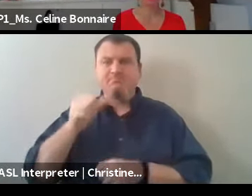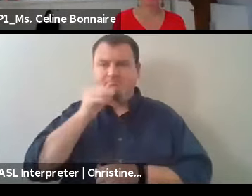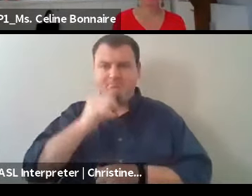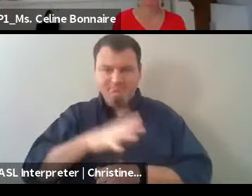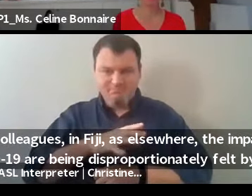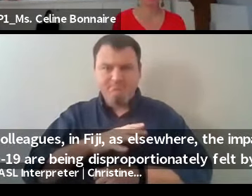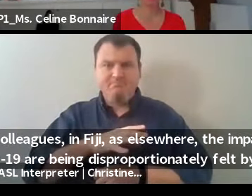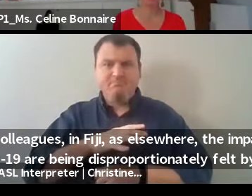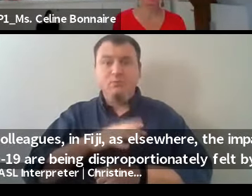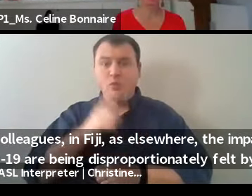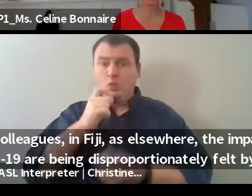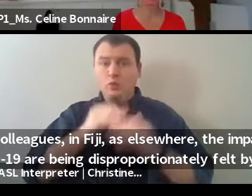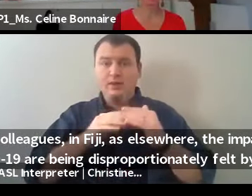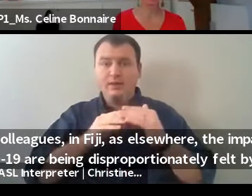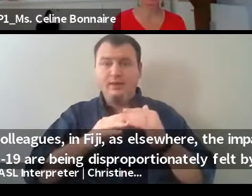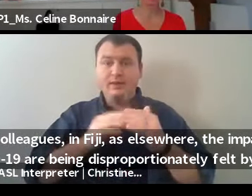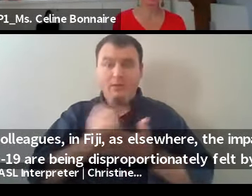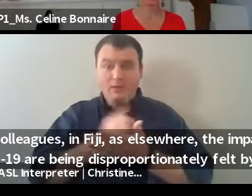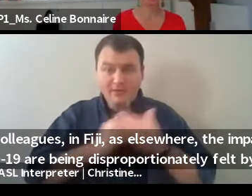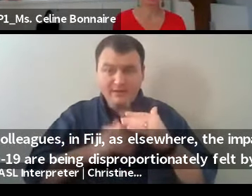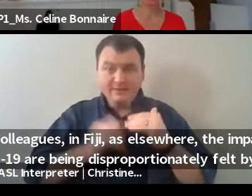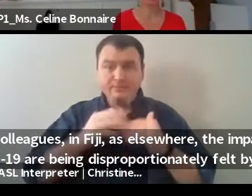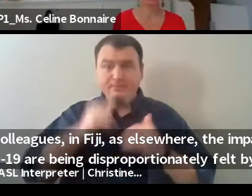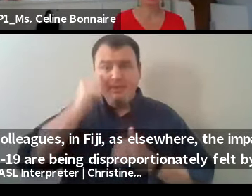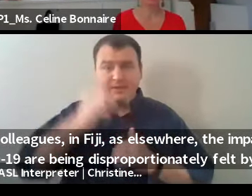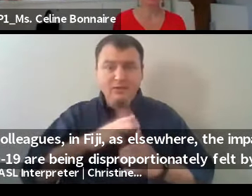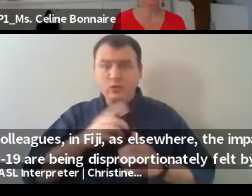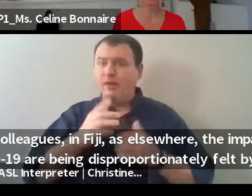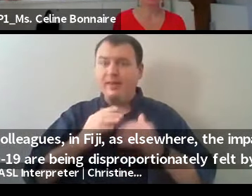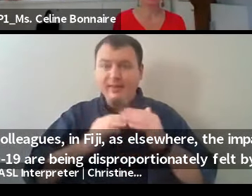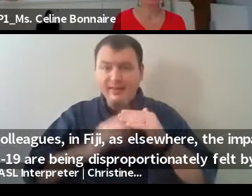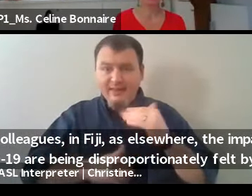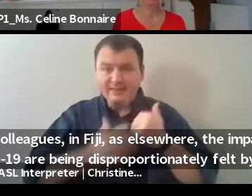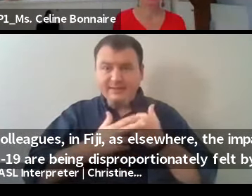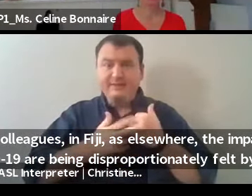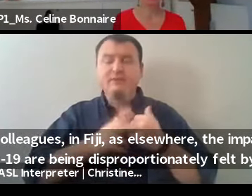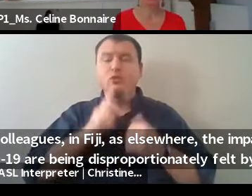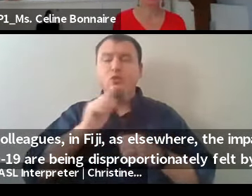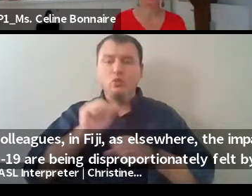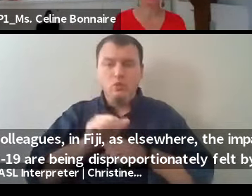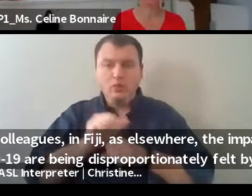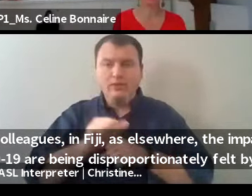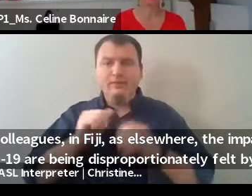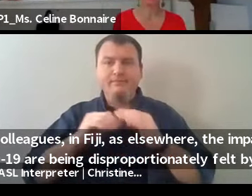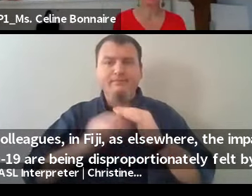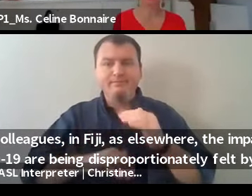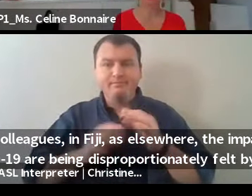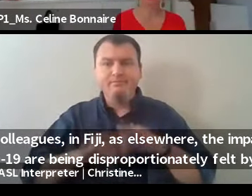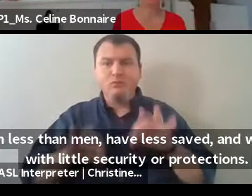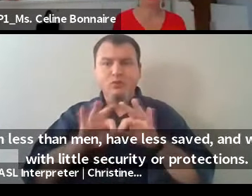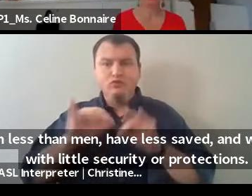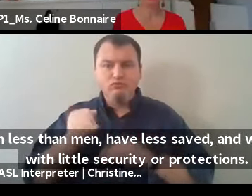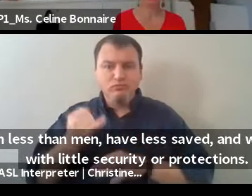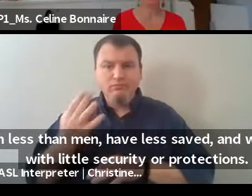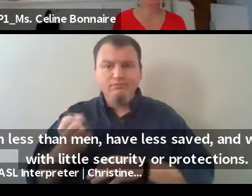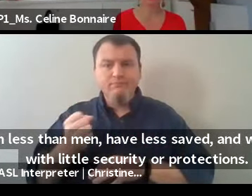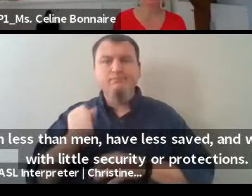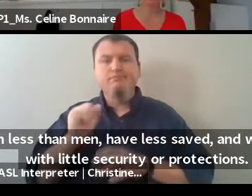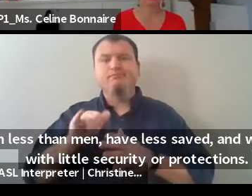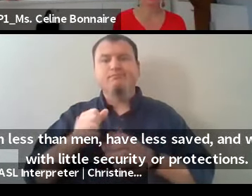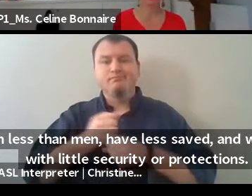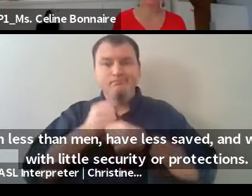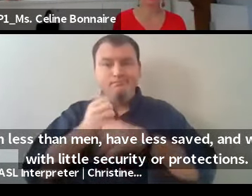than men, have less saved, and work in jobs with little security or protections. These preconditions, coupled